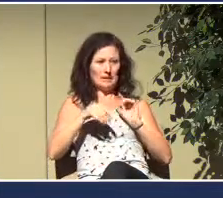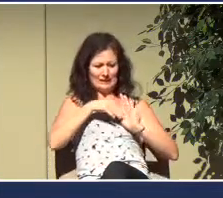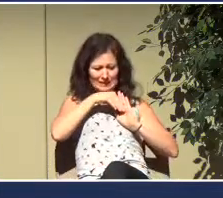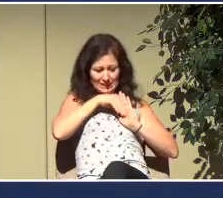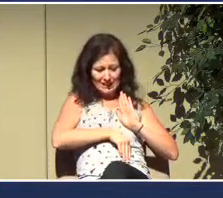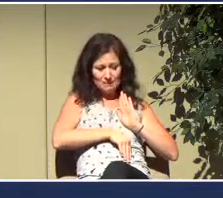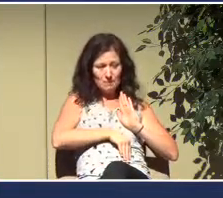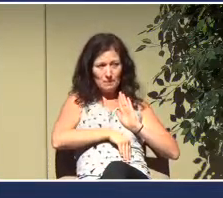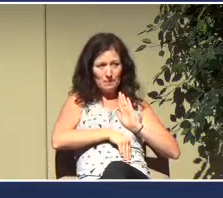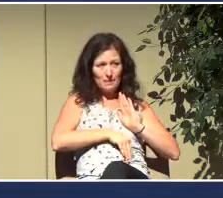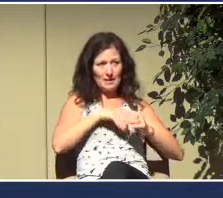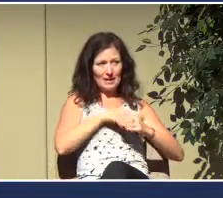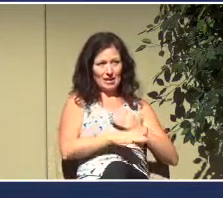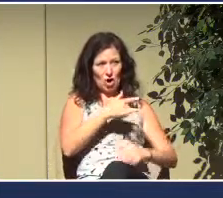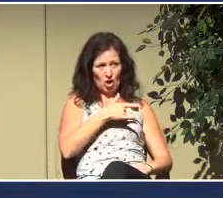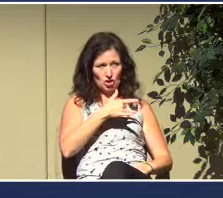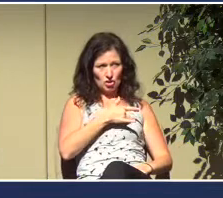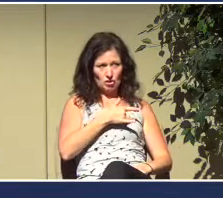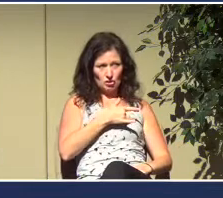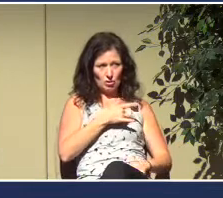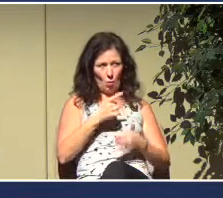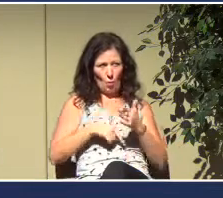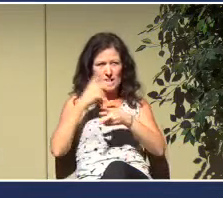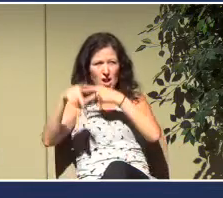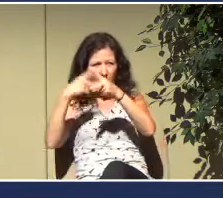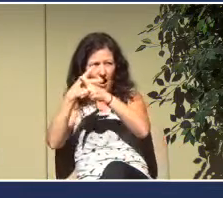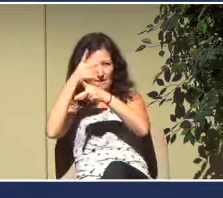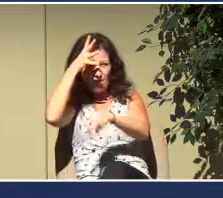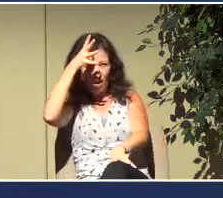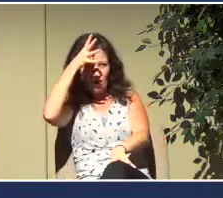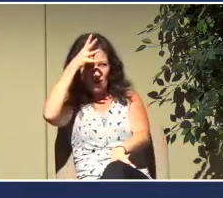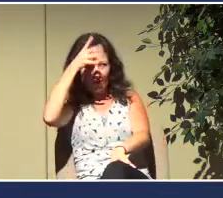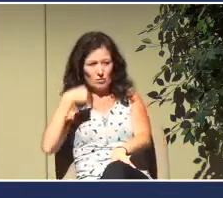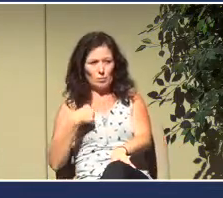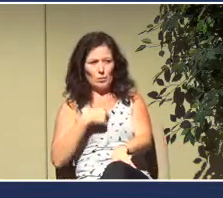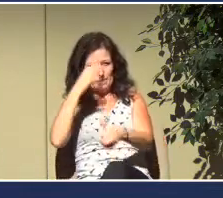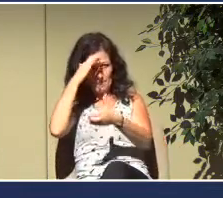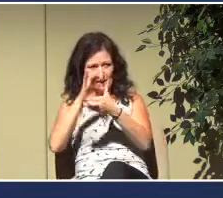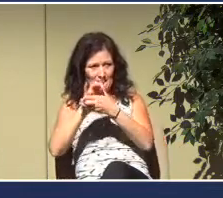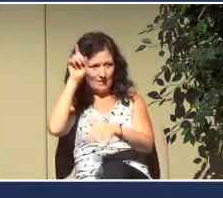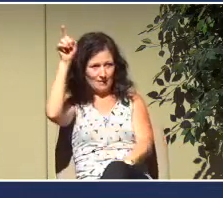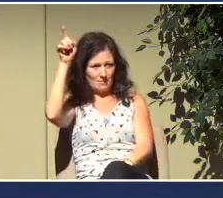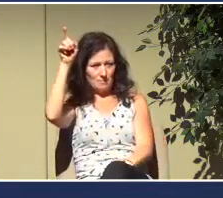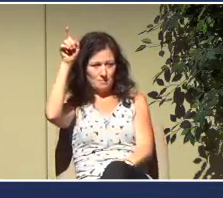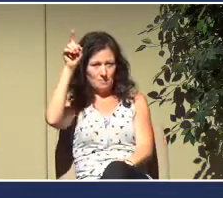heart of hearts, what kind of Father do we think he is?